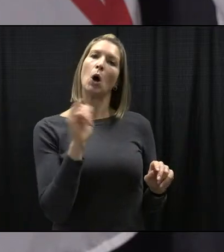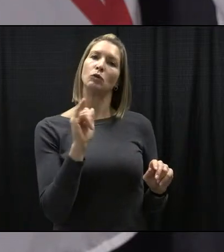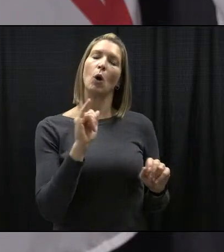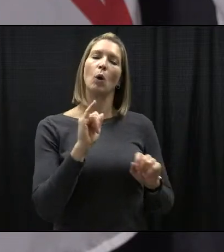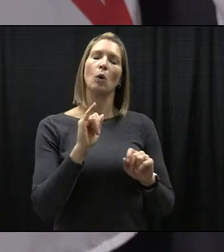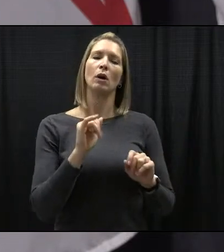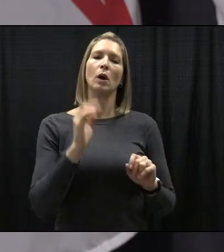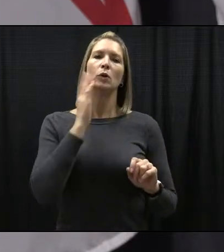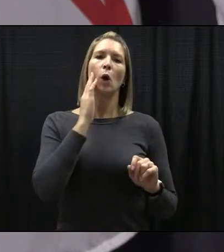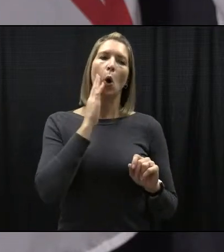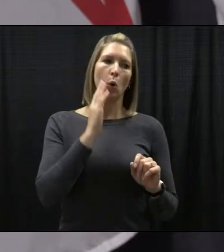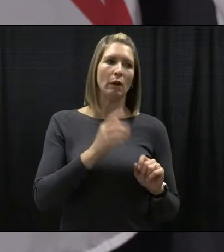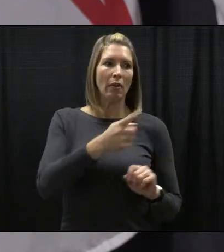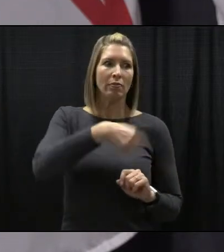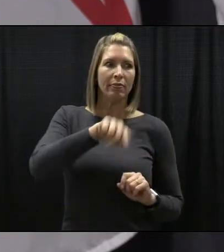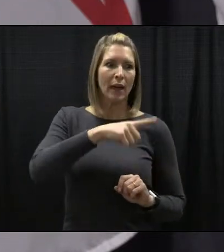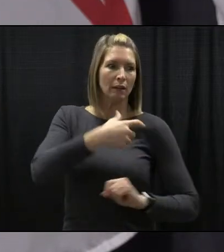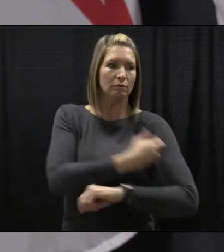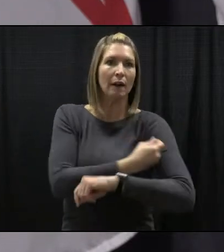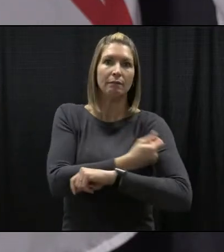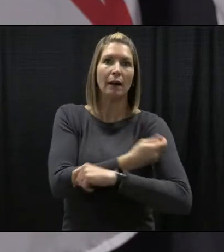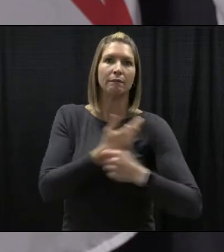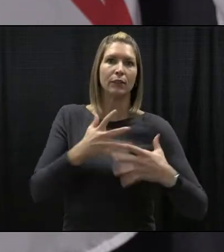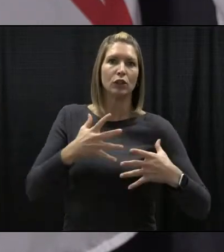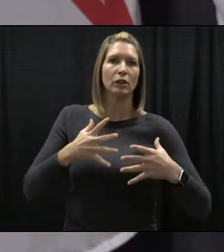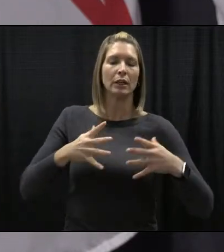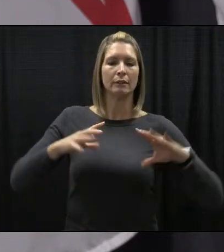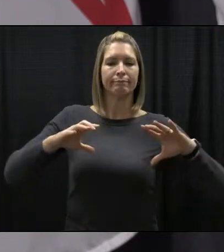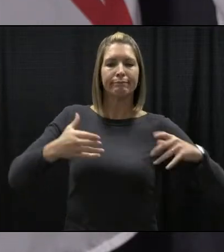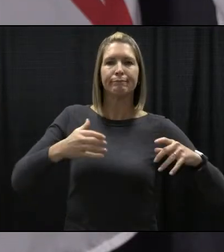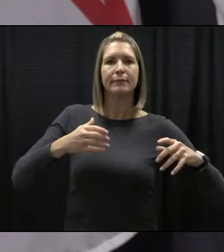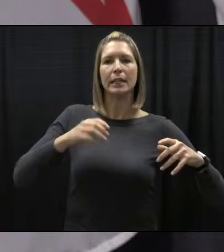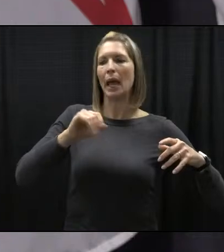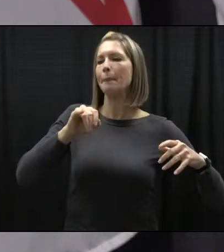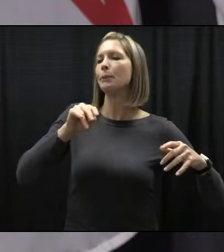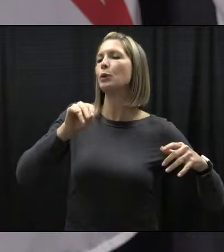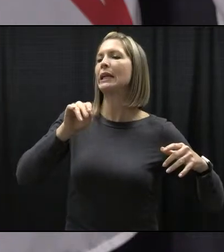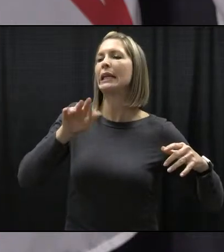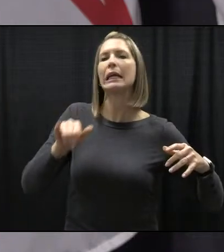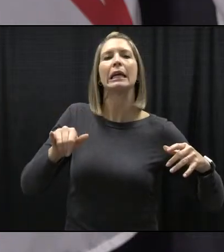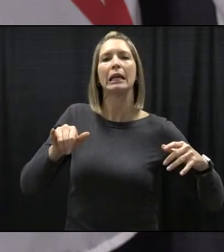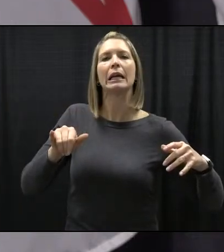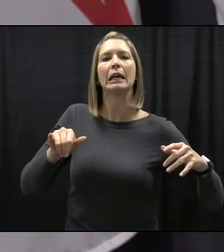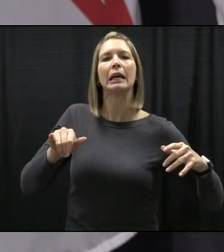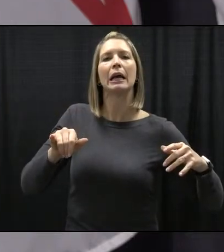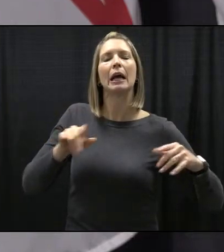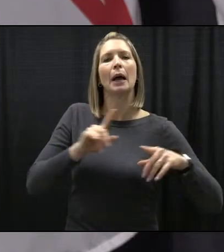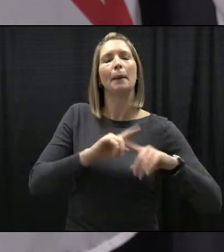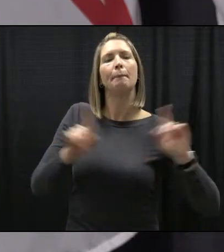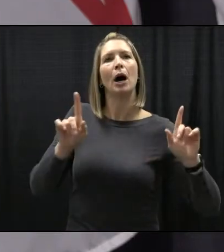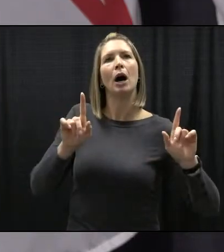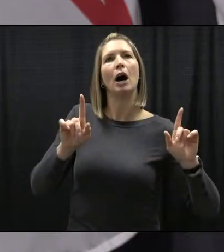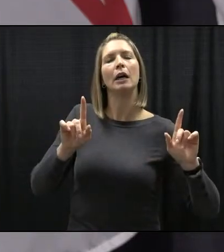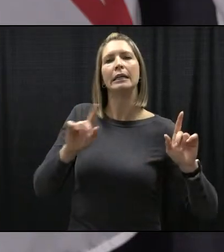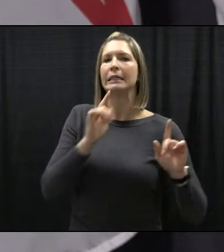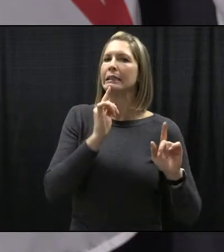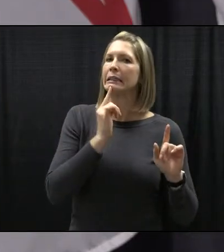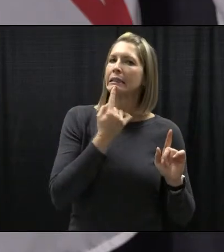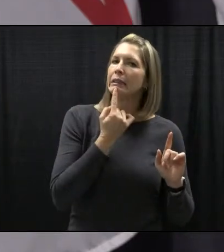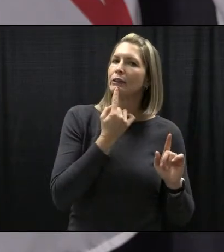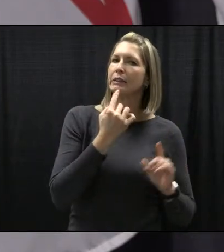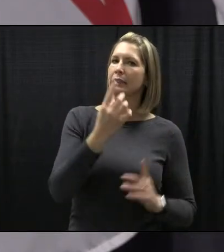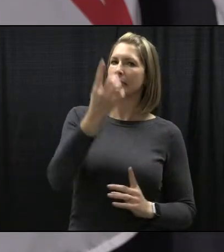we're seeing that, we're seeing more cases in those fully vaccinated. But the protection against severe disease,